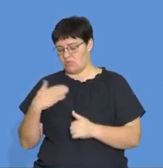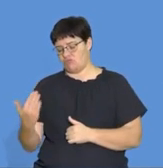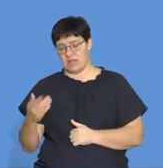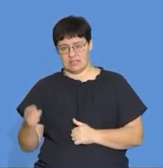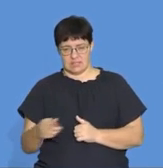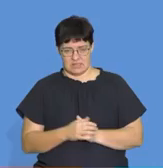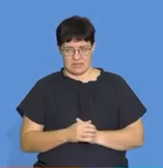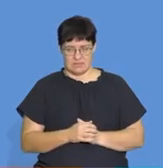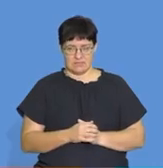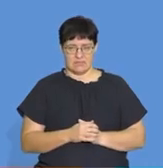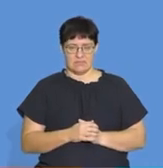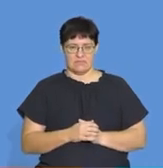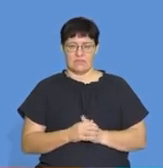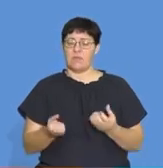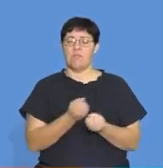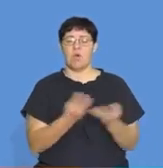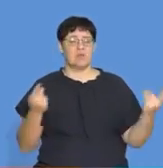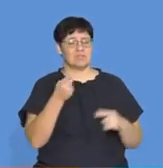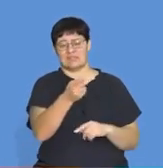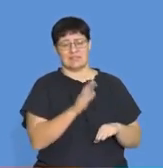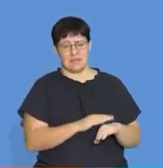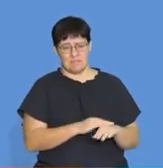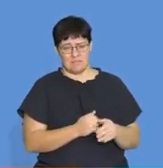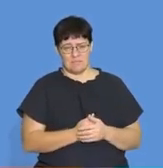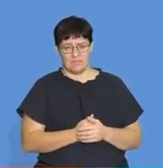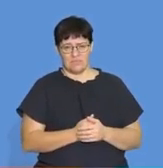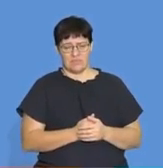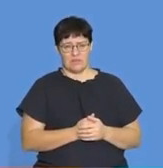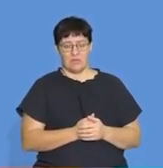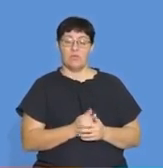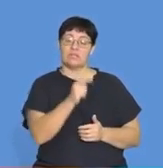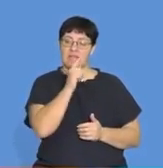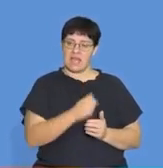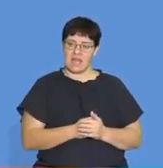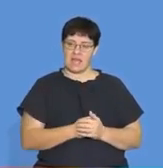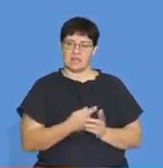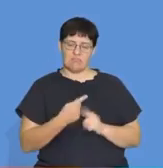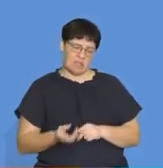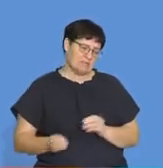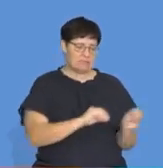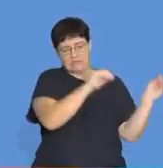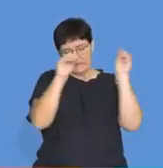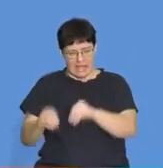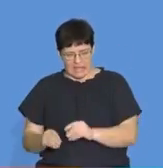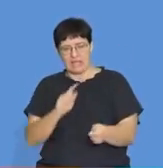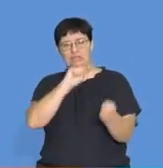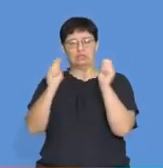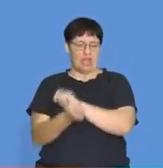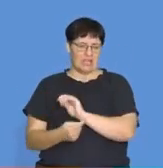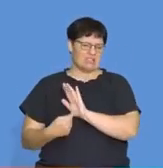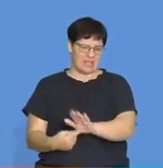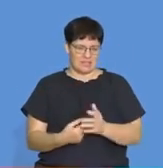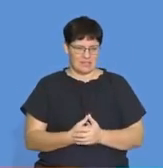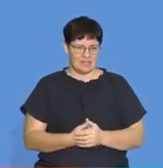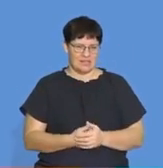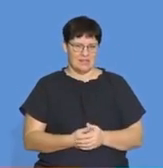I know that most of the time we are told that take it to the other side and it changes the sign. Really,